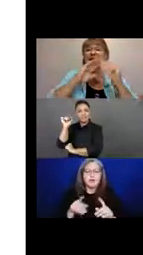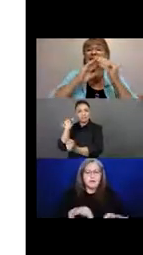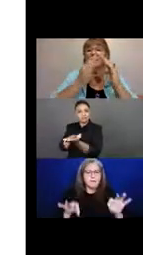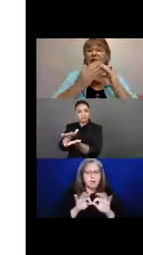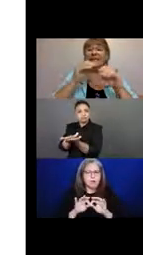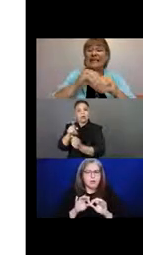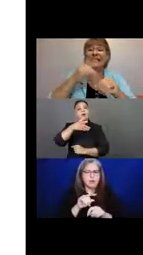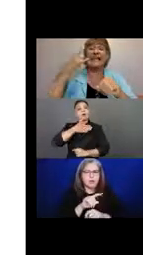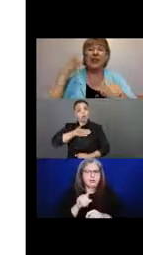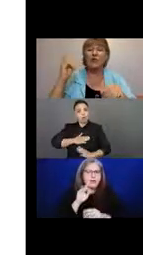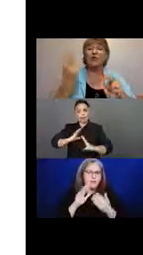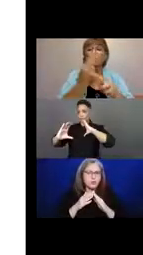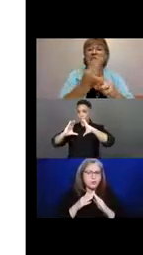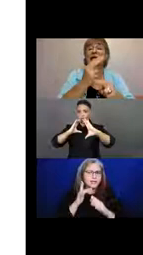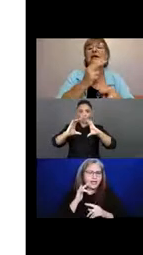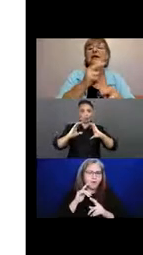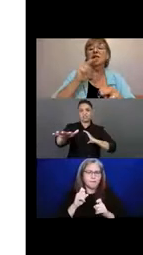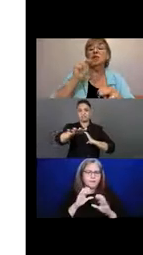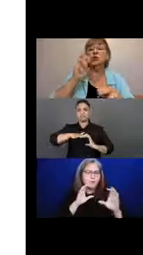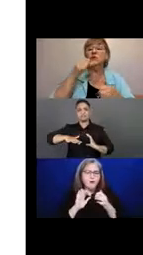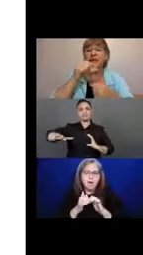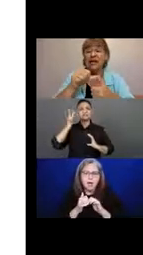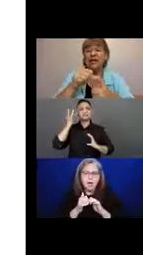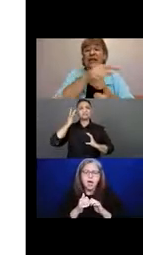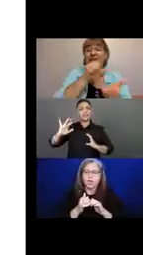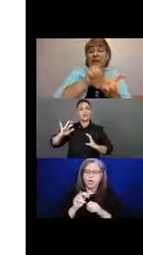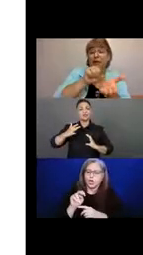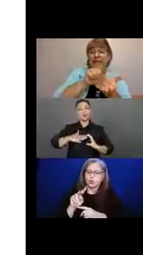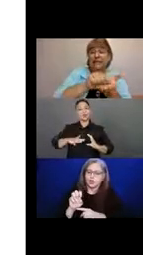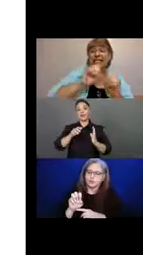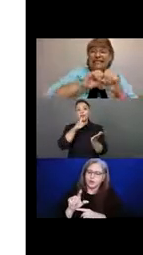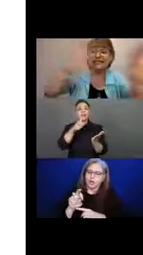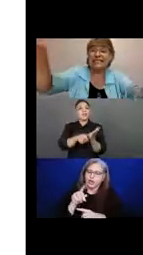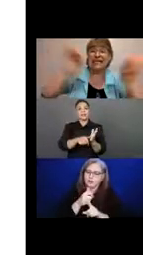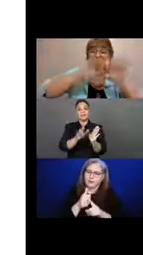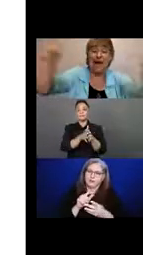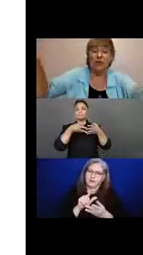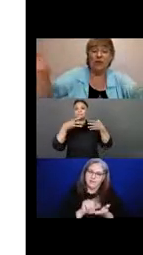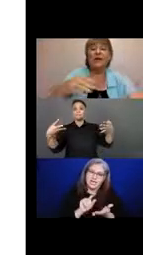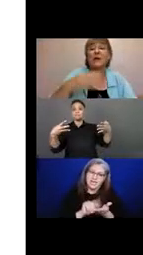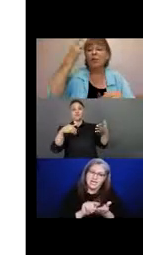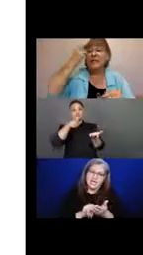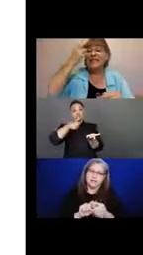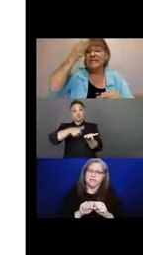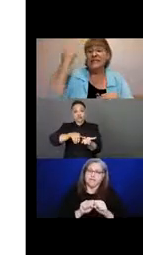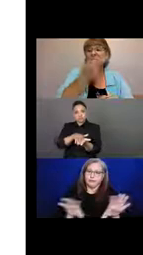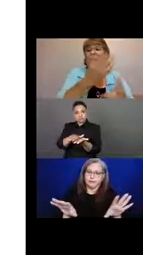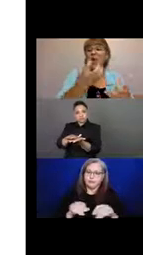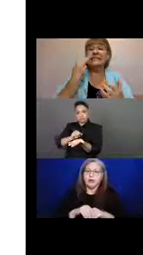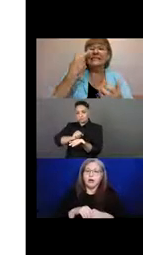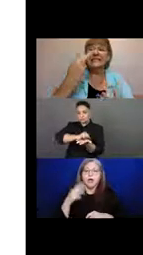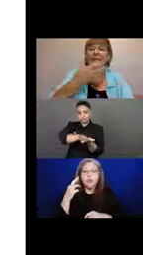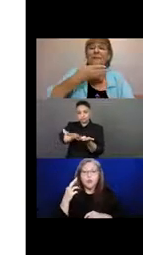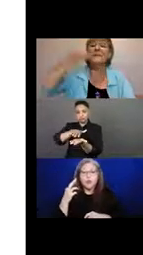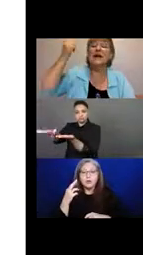deaf community in California using newsletter that he printed and sent out. reason is because he